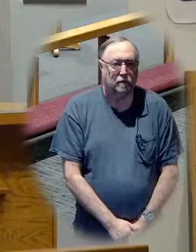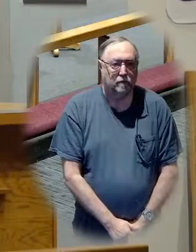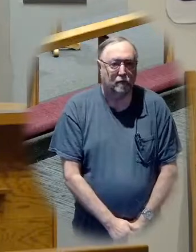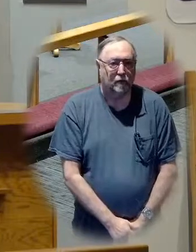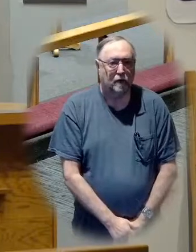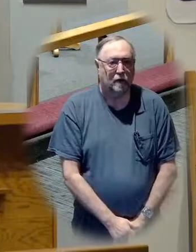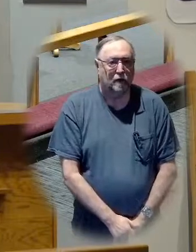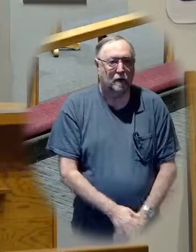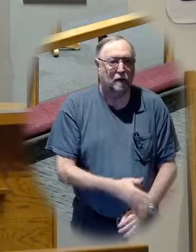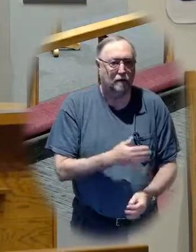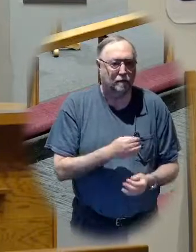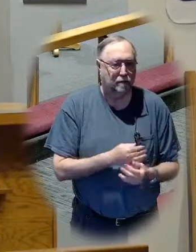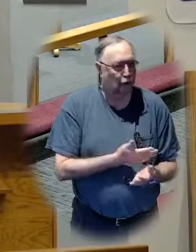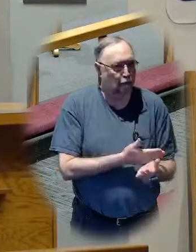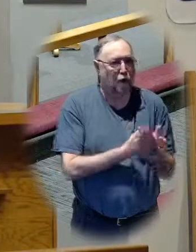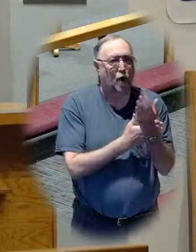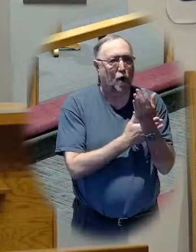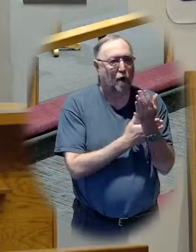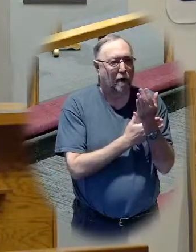Good morning.